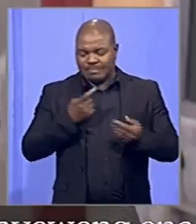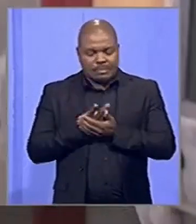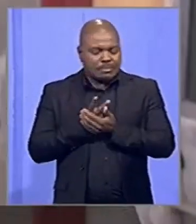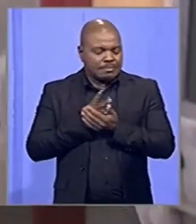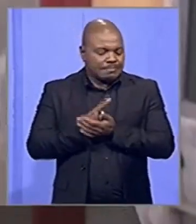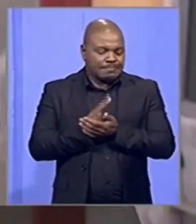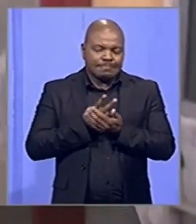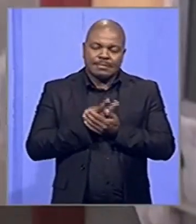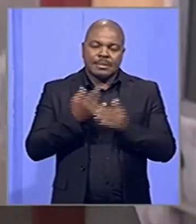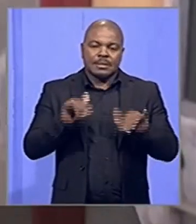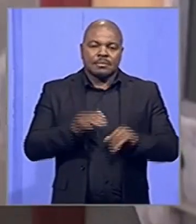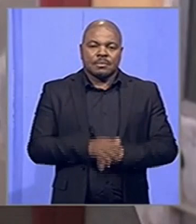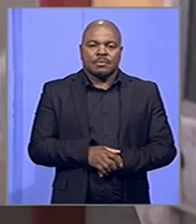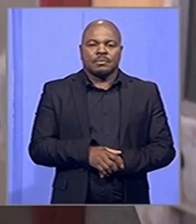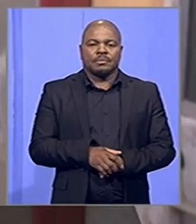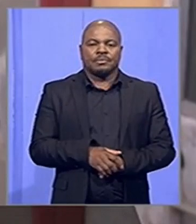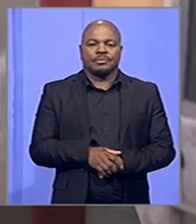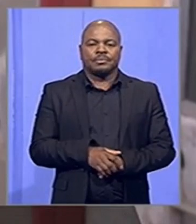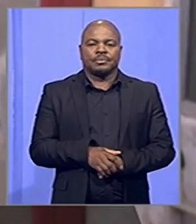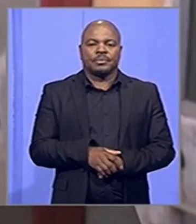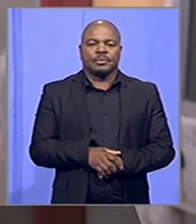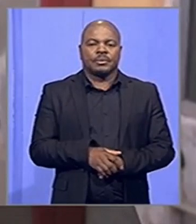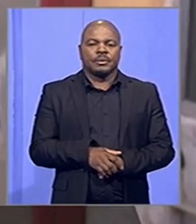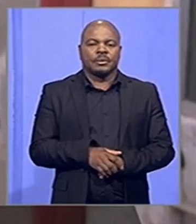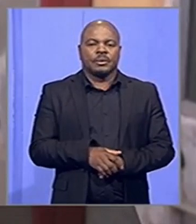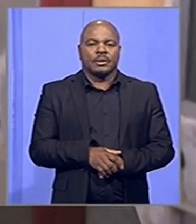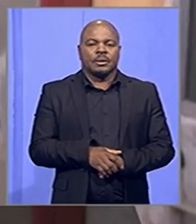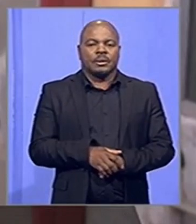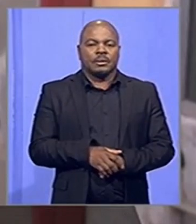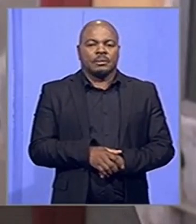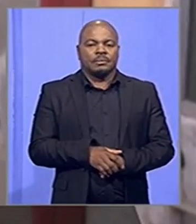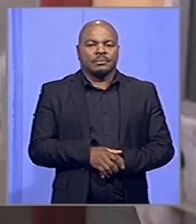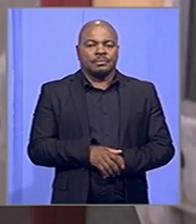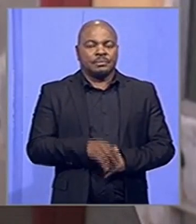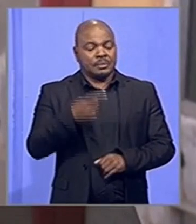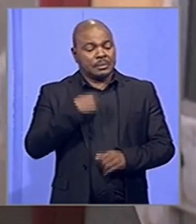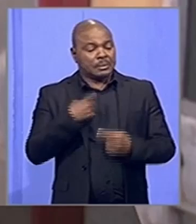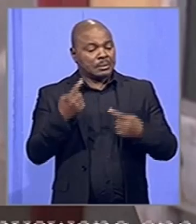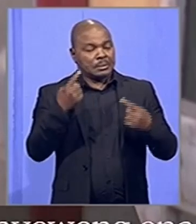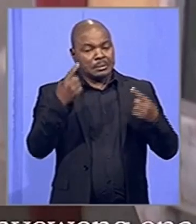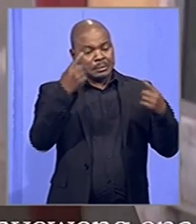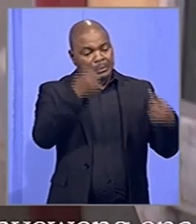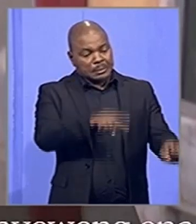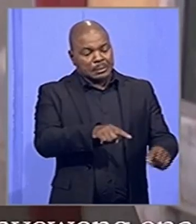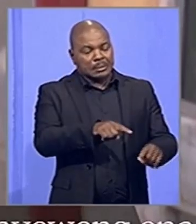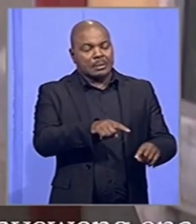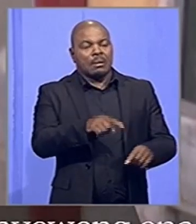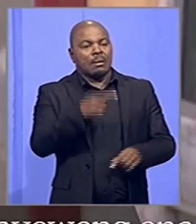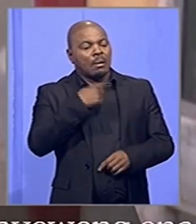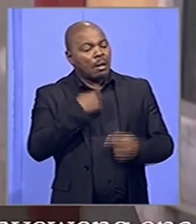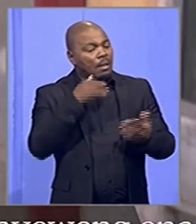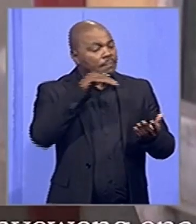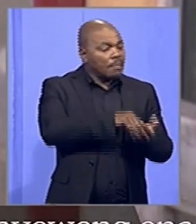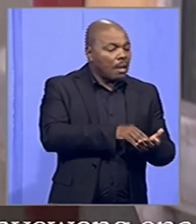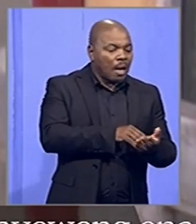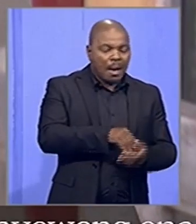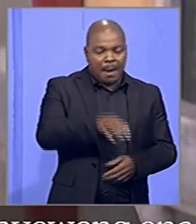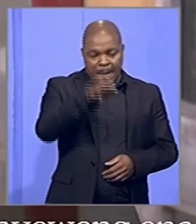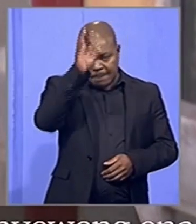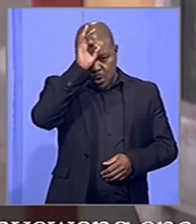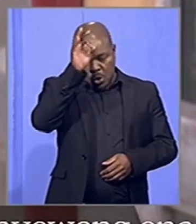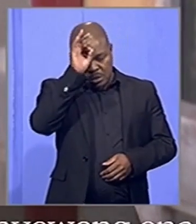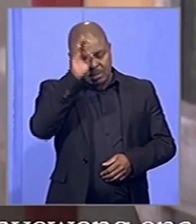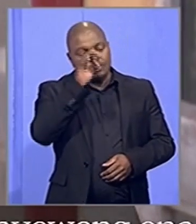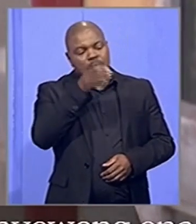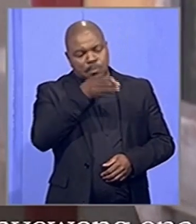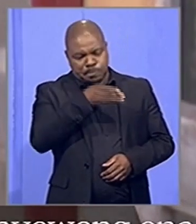I went there, xa ndifika ngapho bekhwa police. So I went there. When I arrived, the police